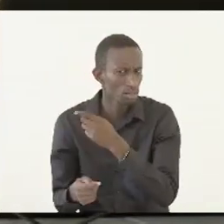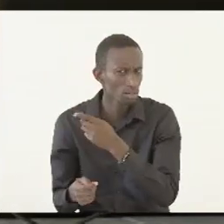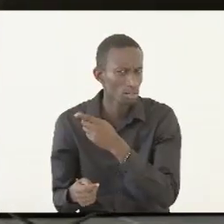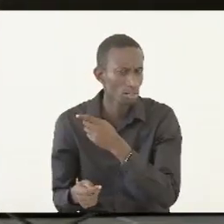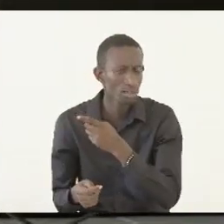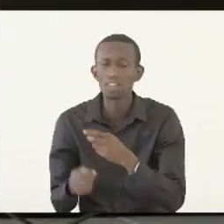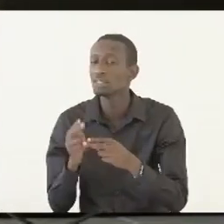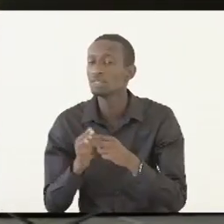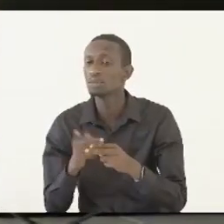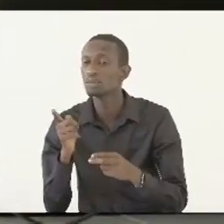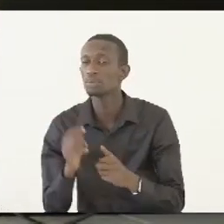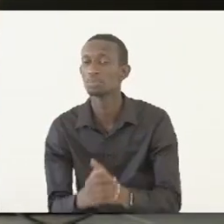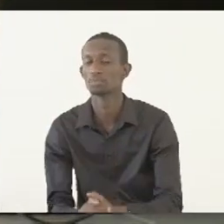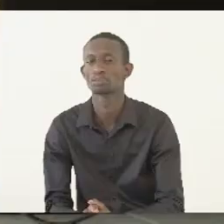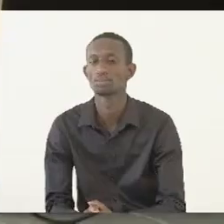The name of this one,